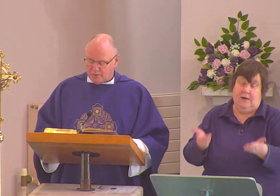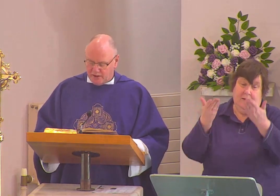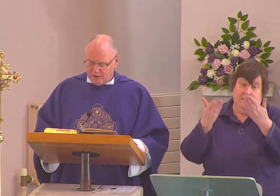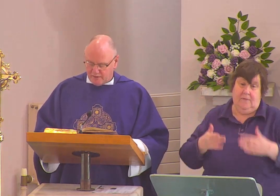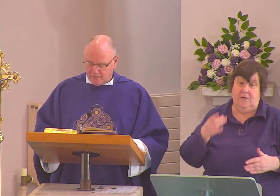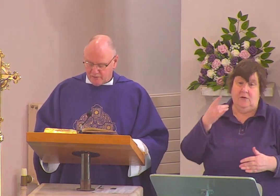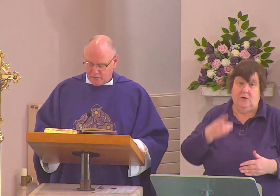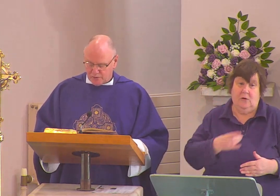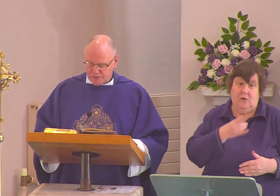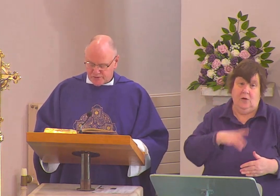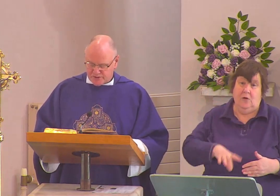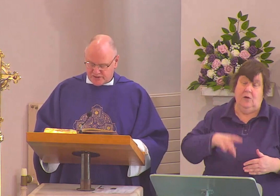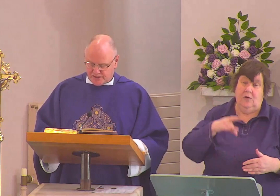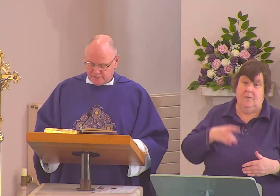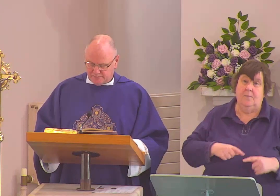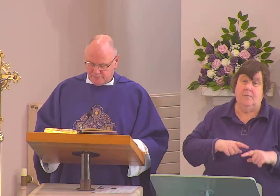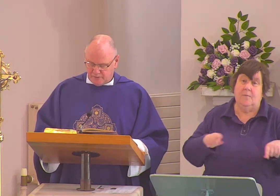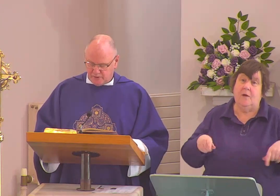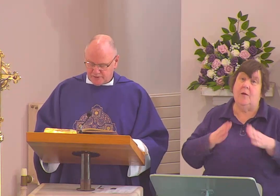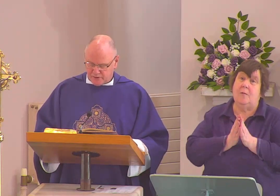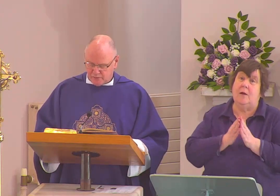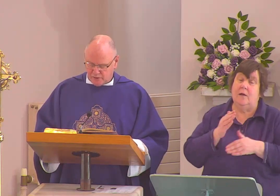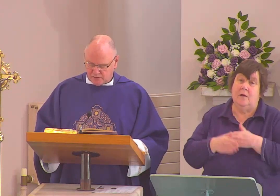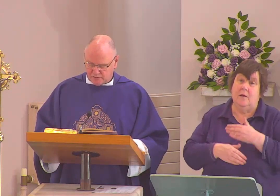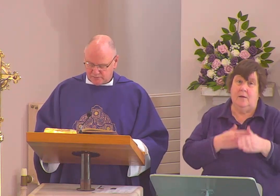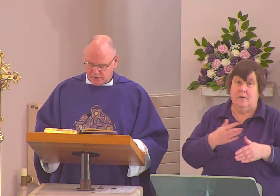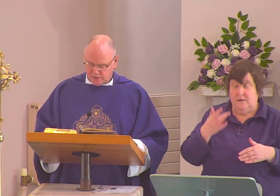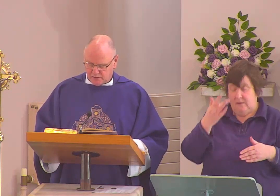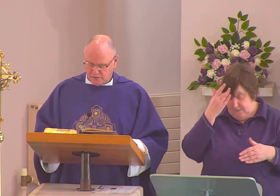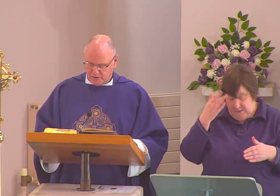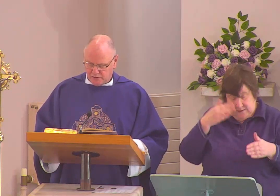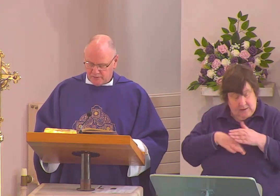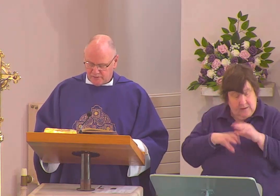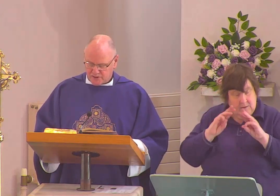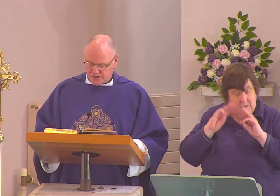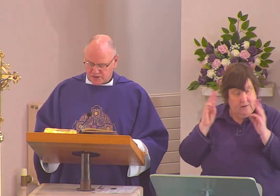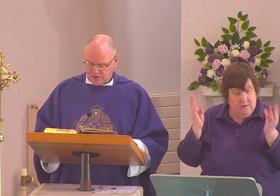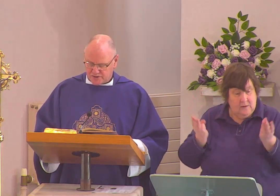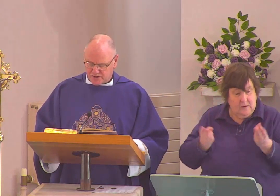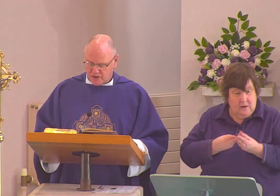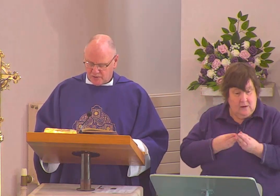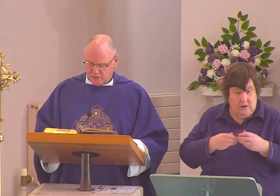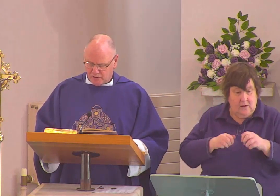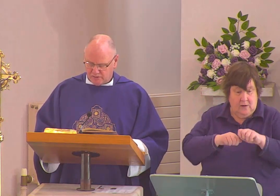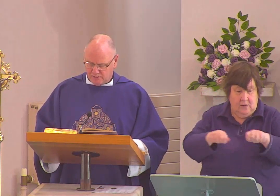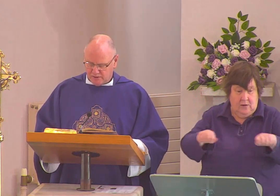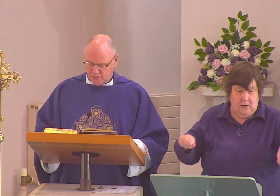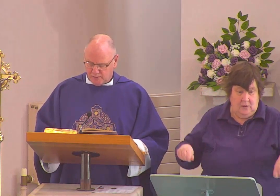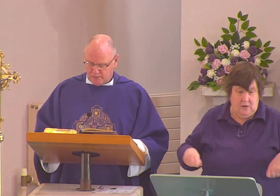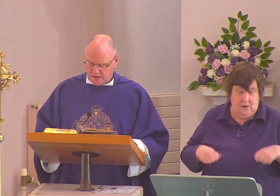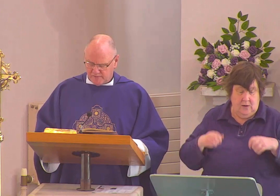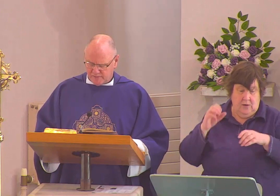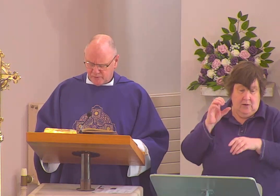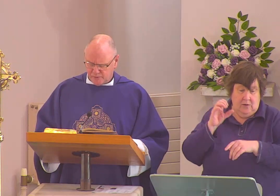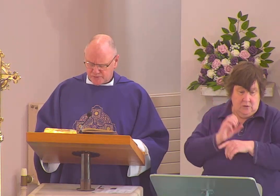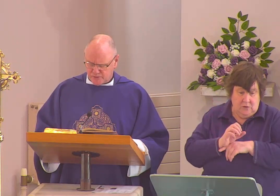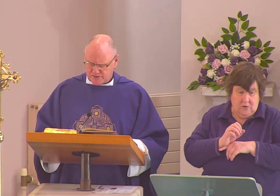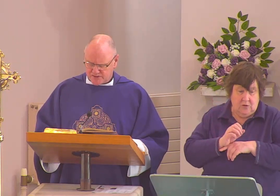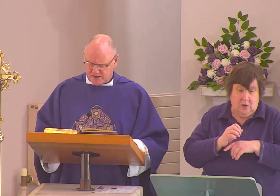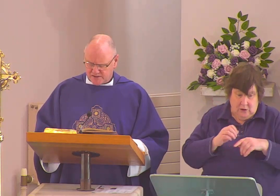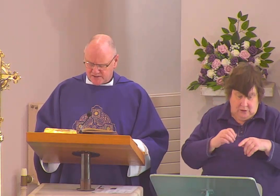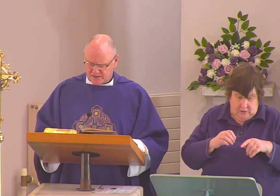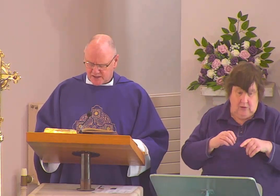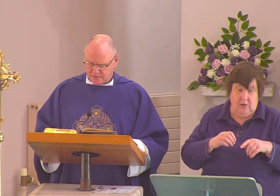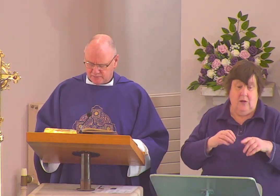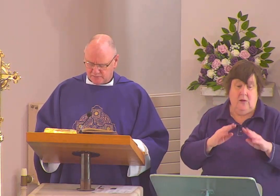We pray for those who are sick throughout our world, our universal church, our world. We pray for those who are